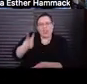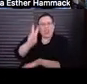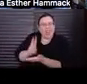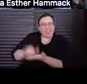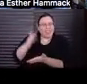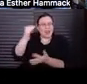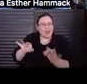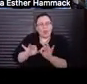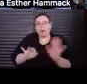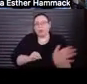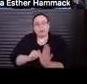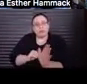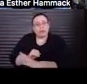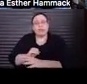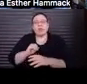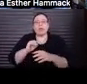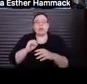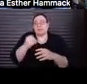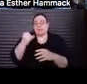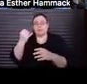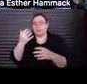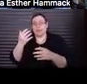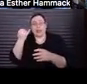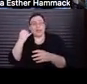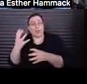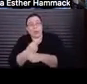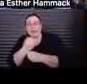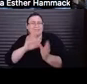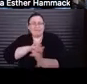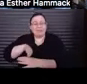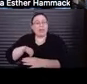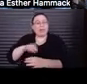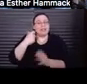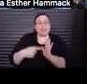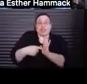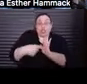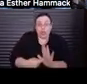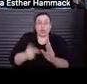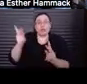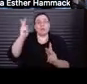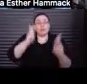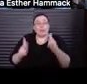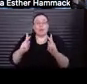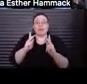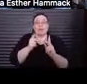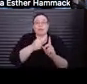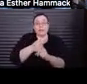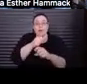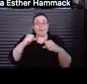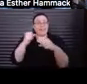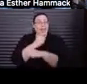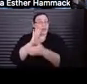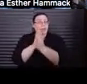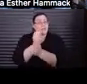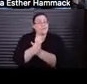but, or even, you know, if she had won it, but because it reveals that individuals who were fighting for freedom